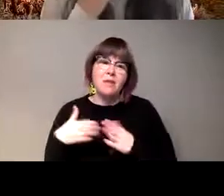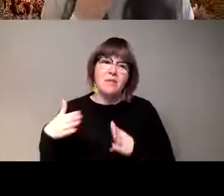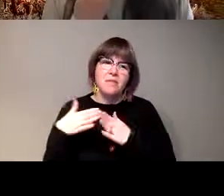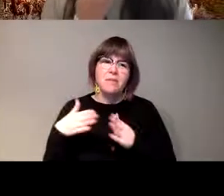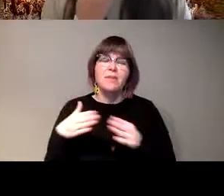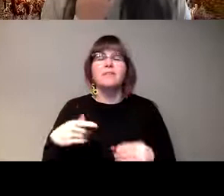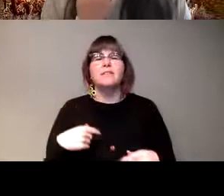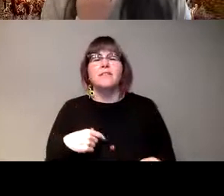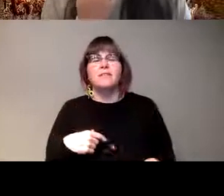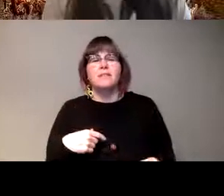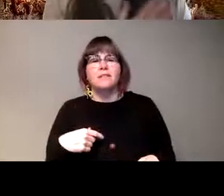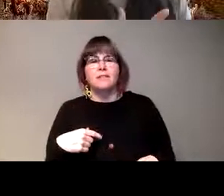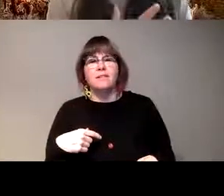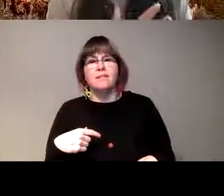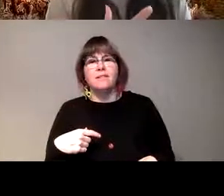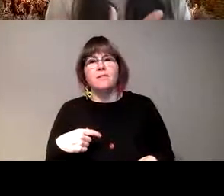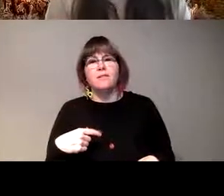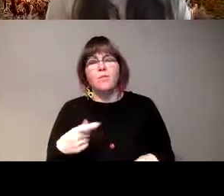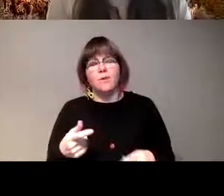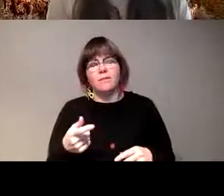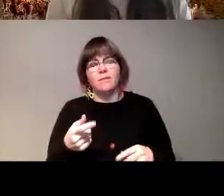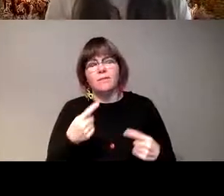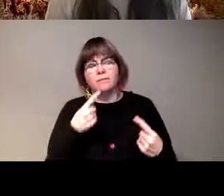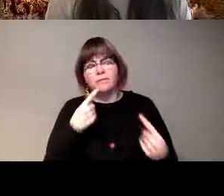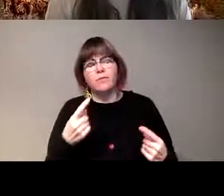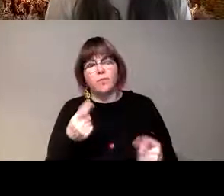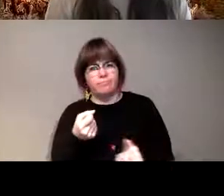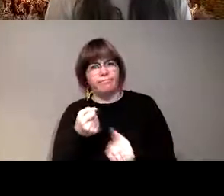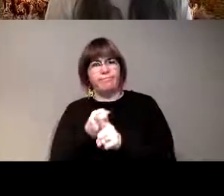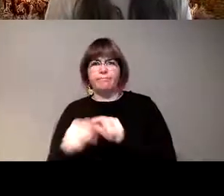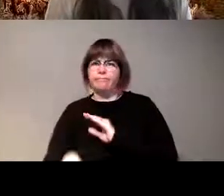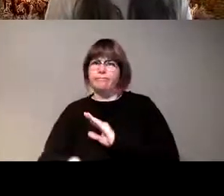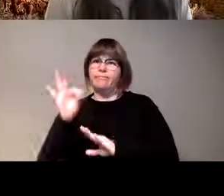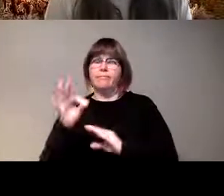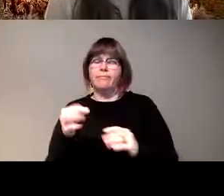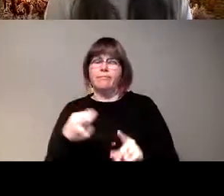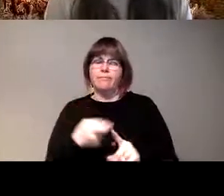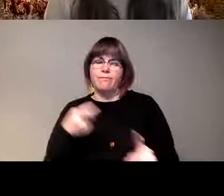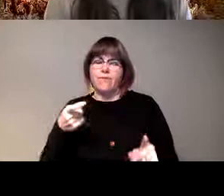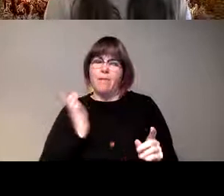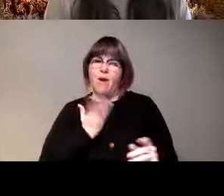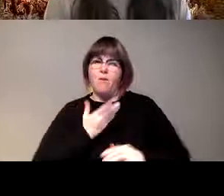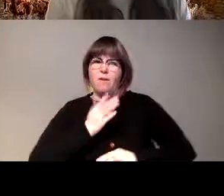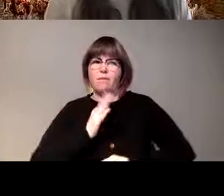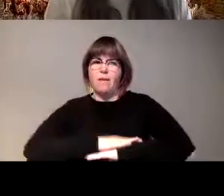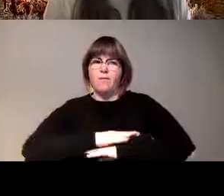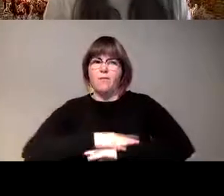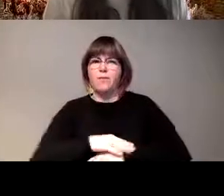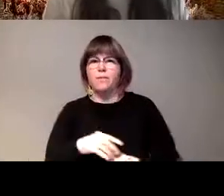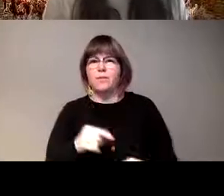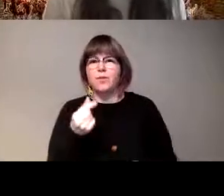this brings me to one of the most well-known or serendipitous discoveries from the Zooniverse platform, which is the green